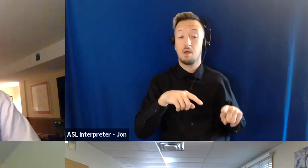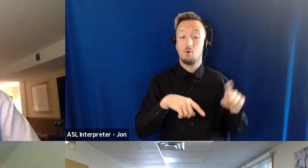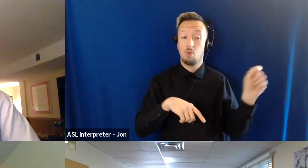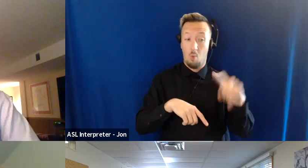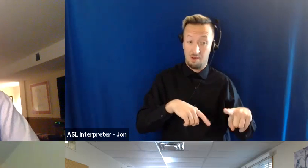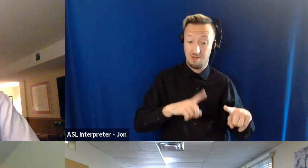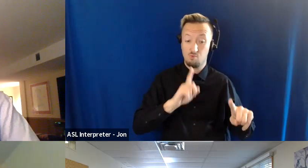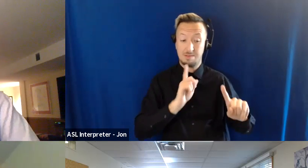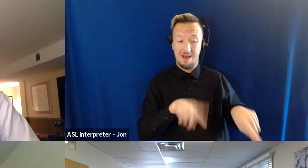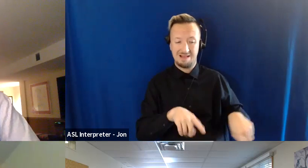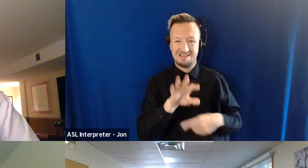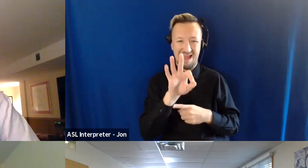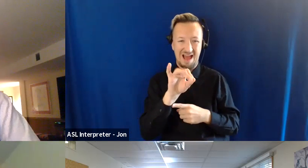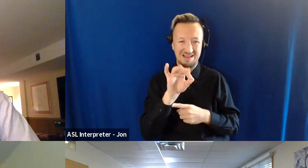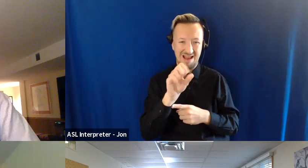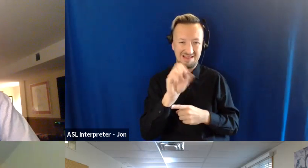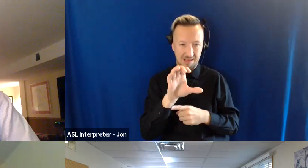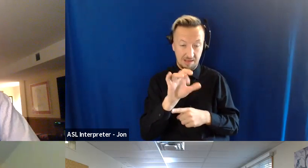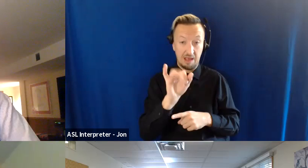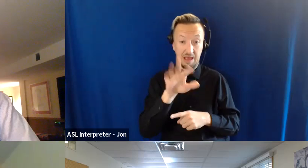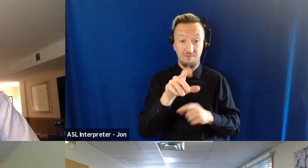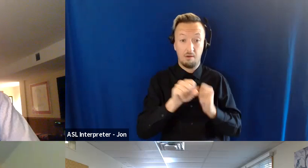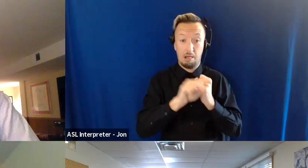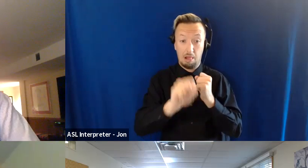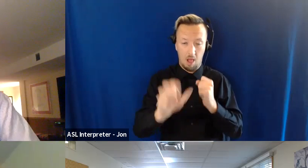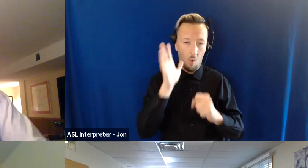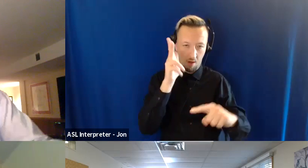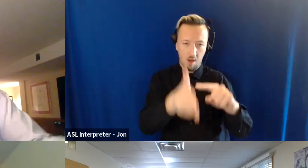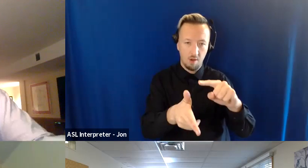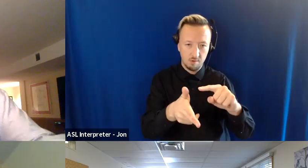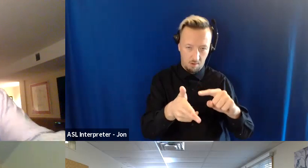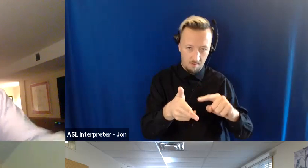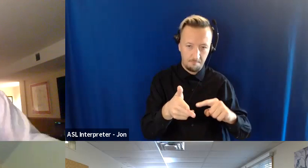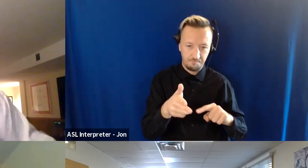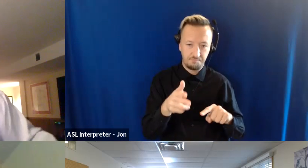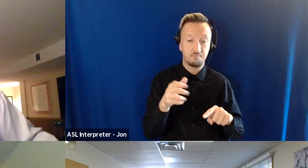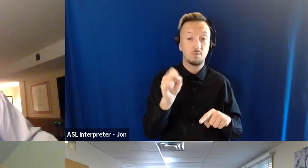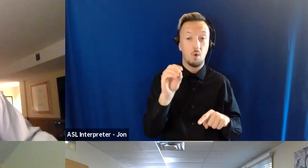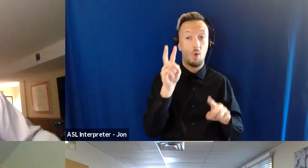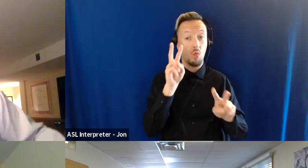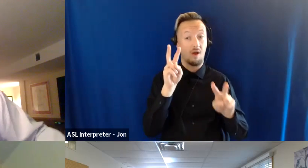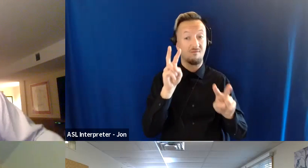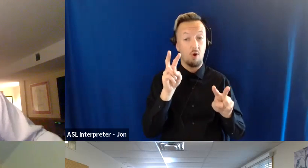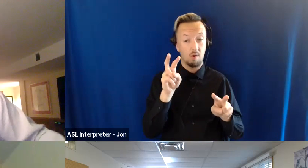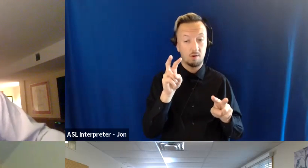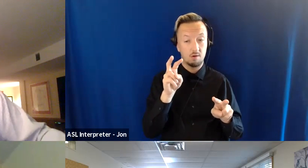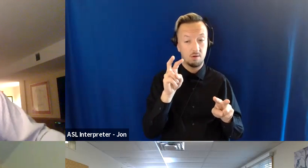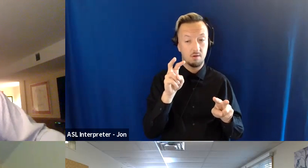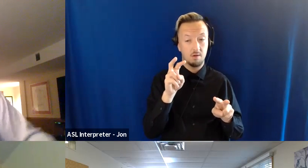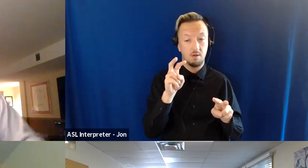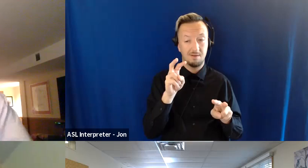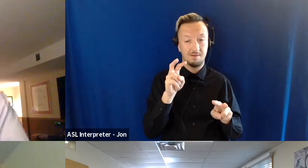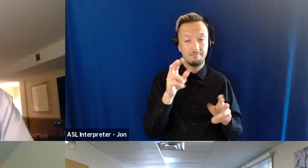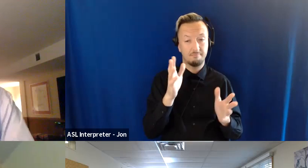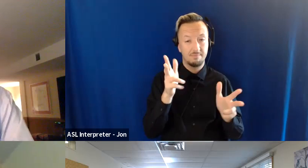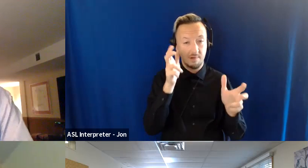seconds. And we will cut you off after 90 seconds. So we're looking forward to hearing what